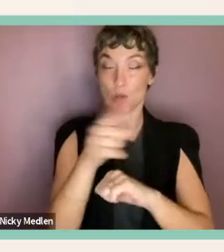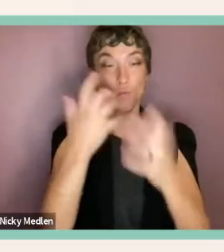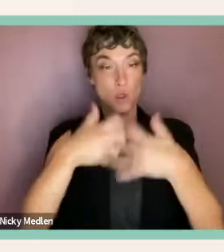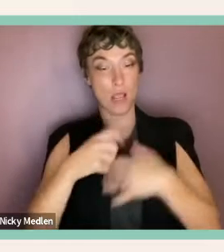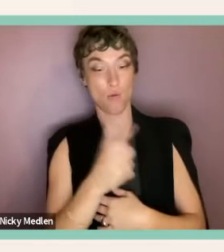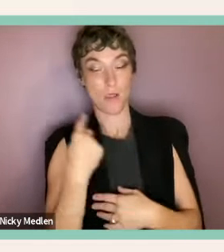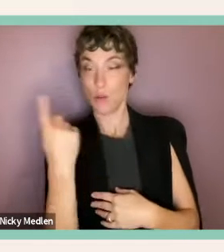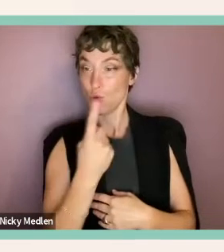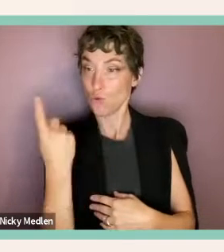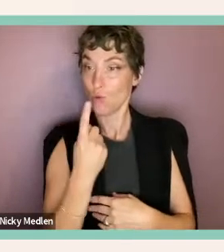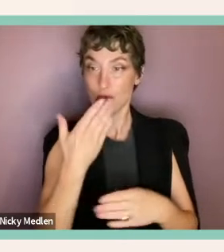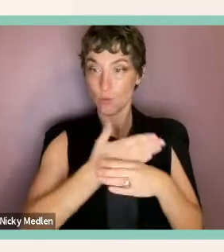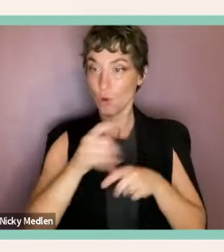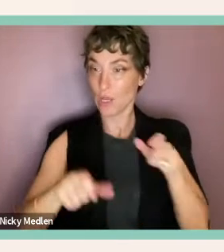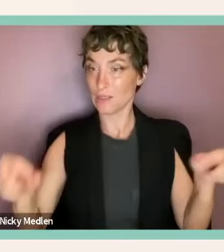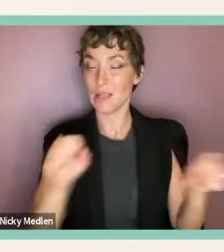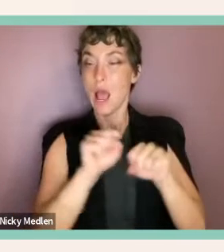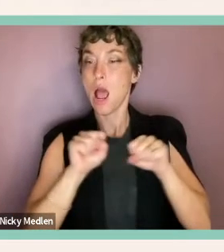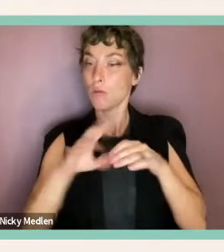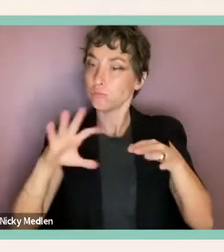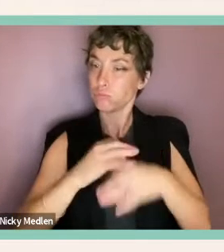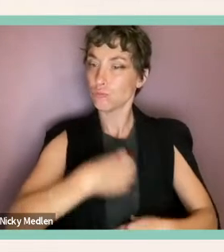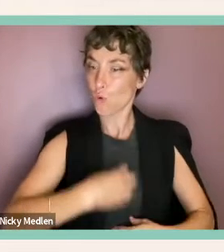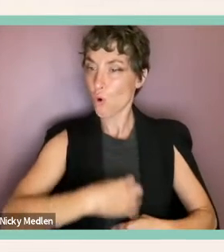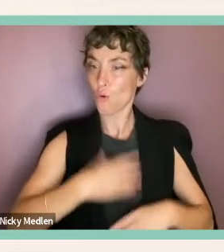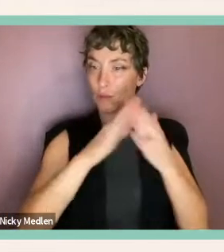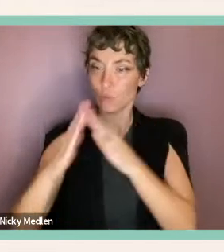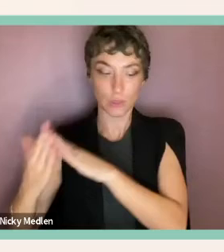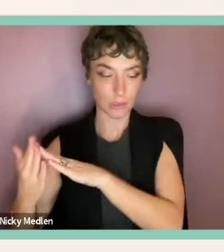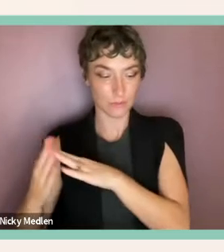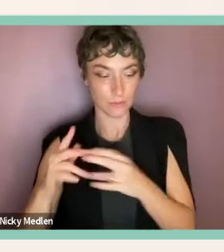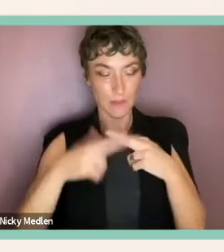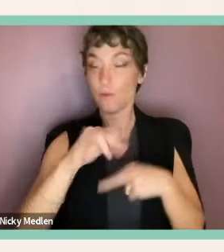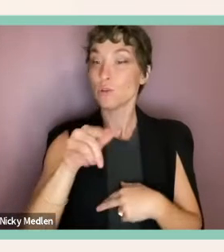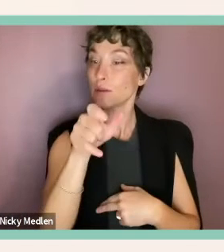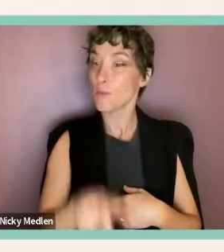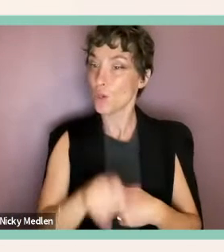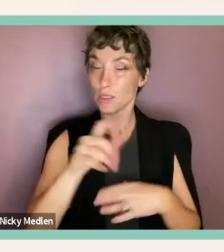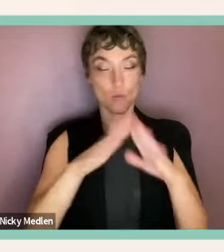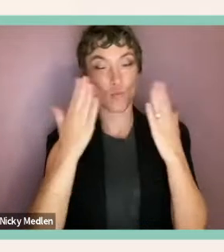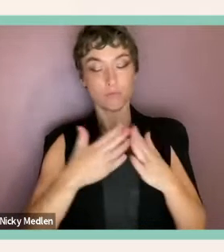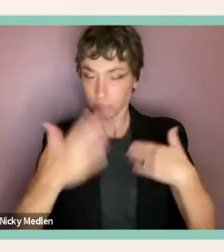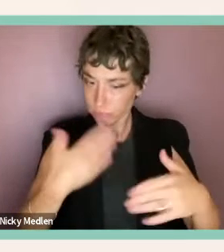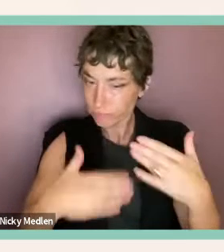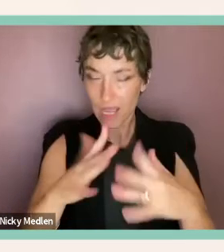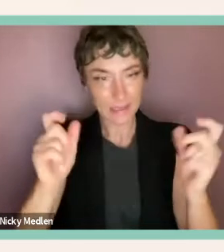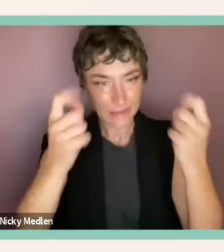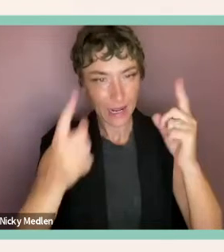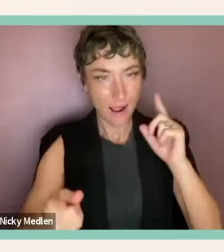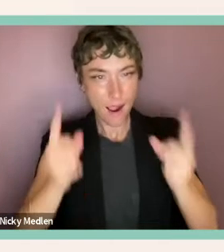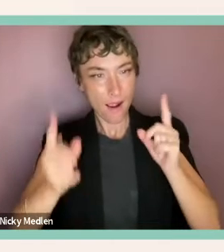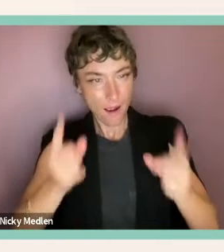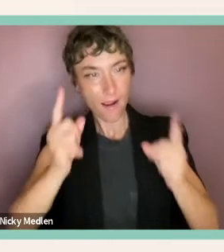our place in the community, but also if you're just a person moving through the world, understanding how it is that